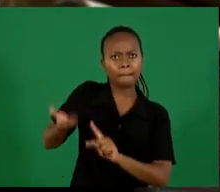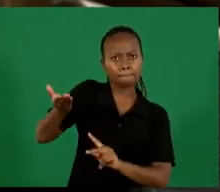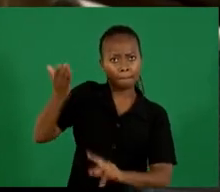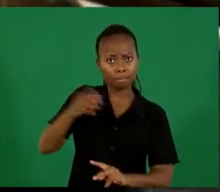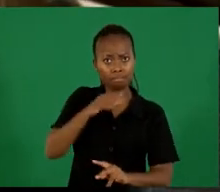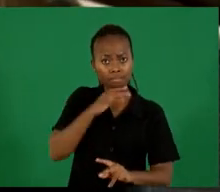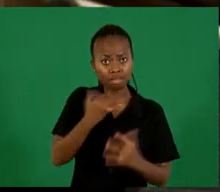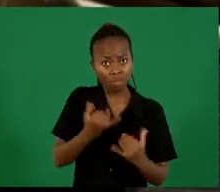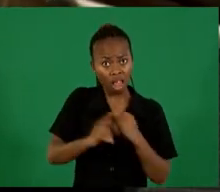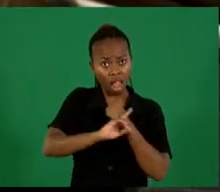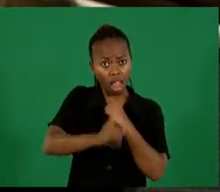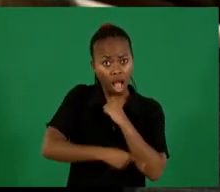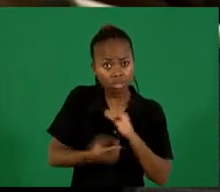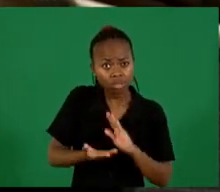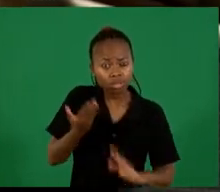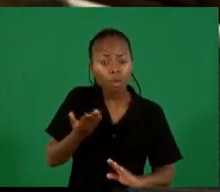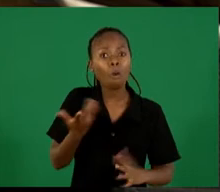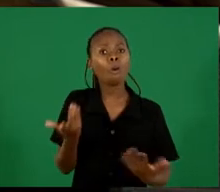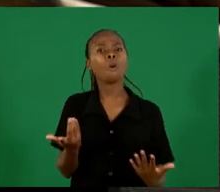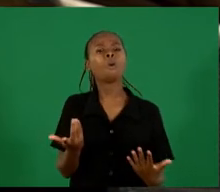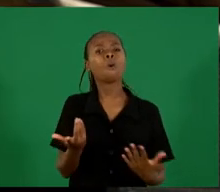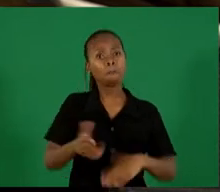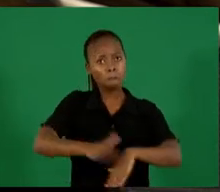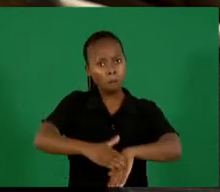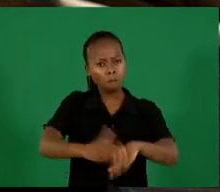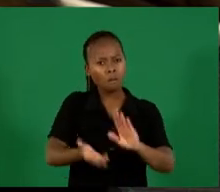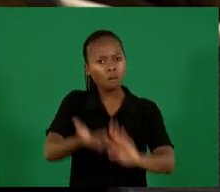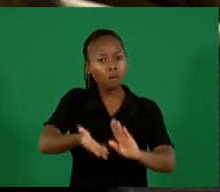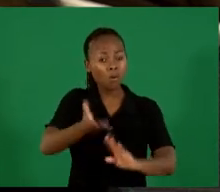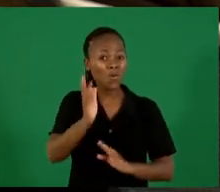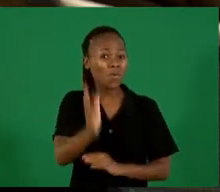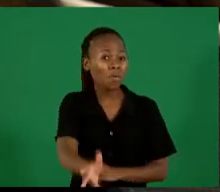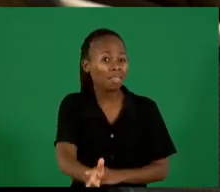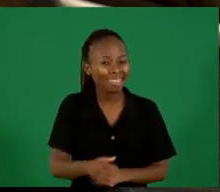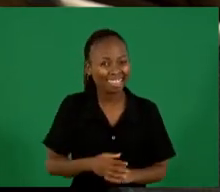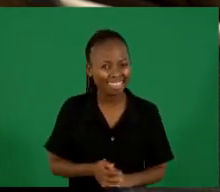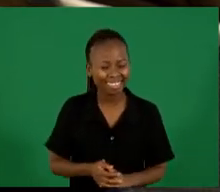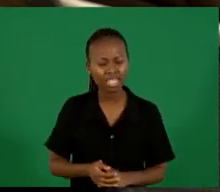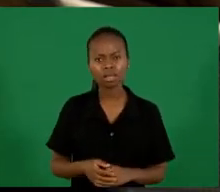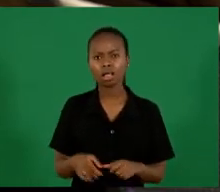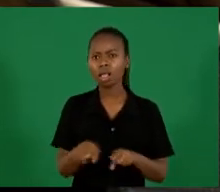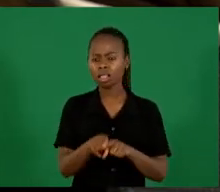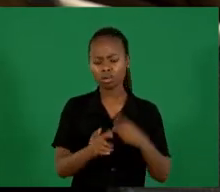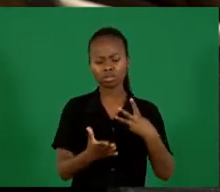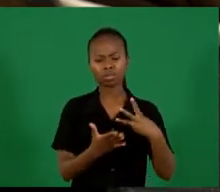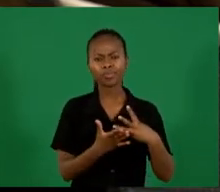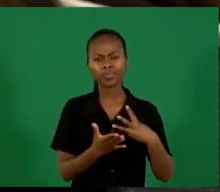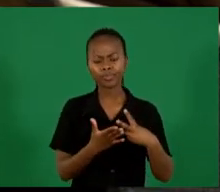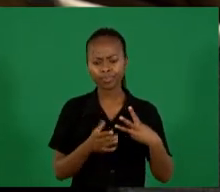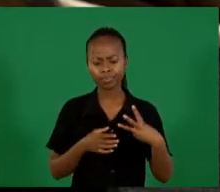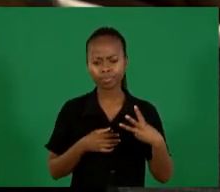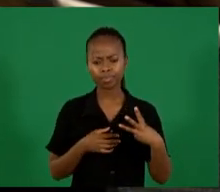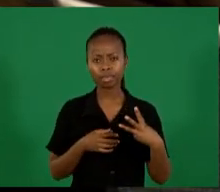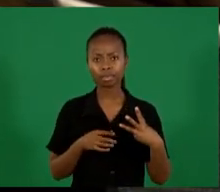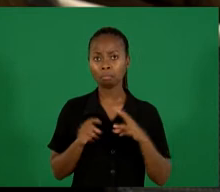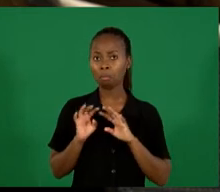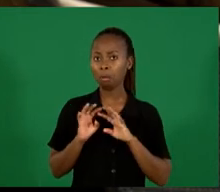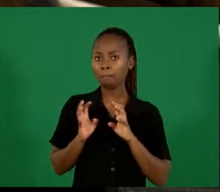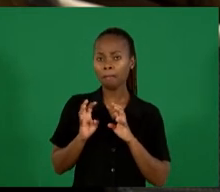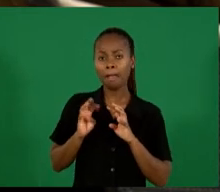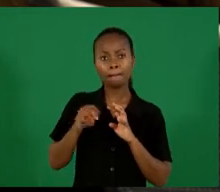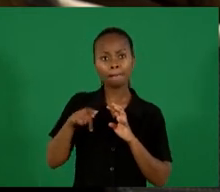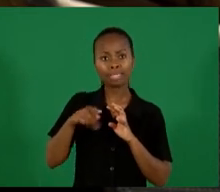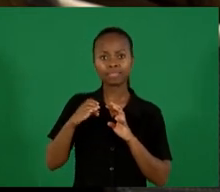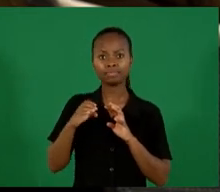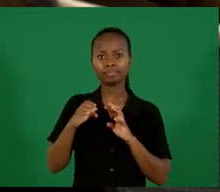big a positive real rate would give the MPC comfort to start holding? Also, if you could